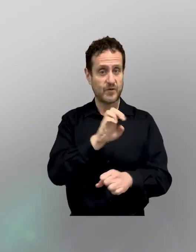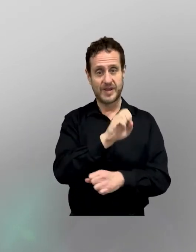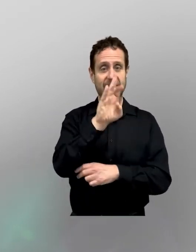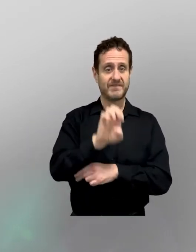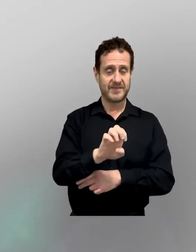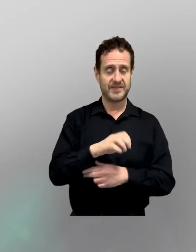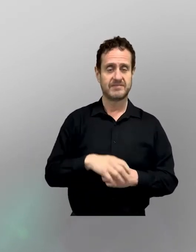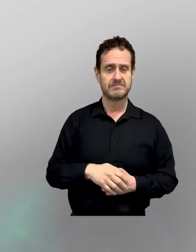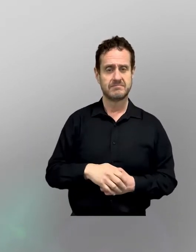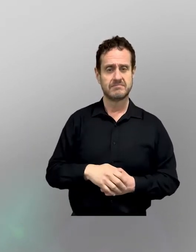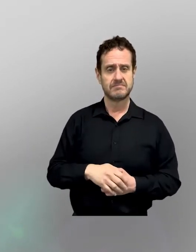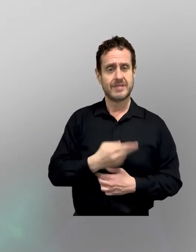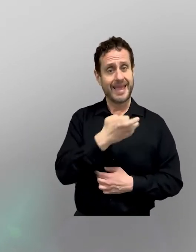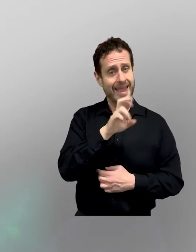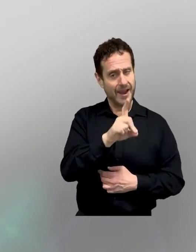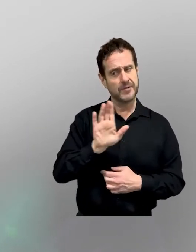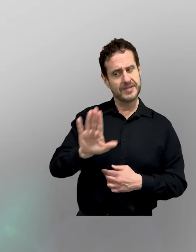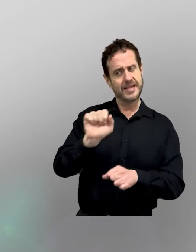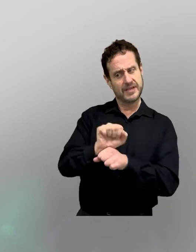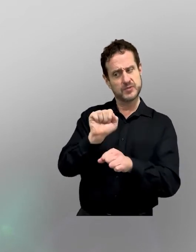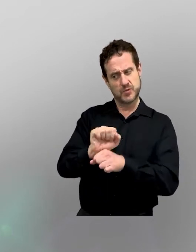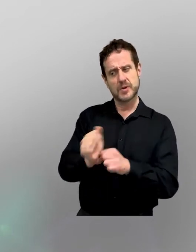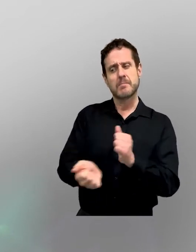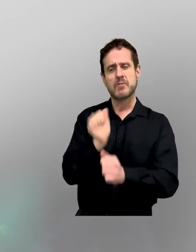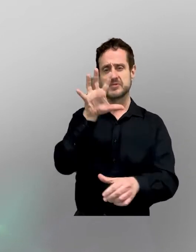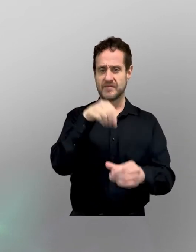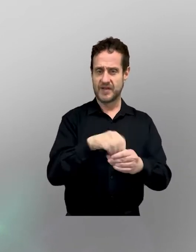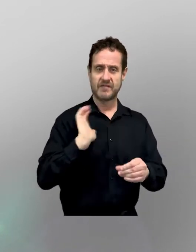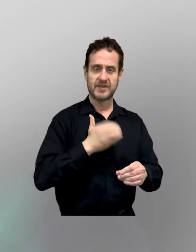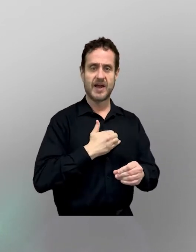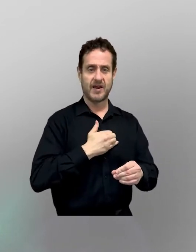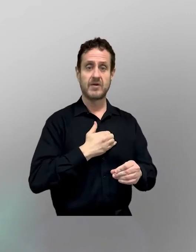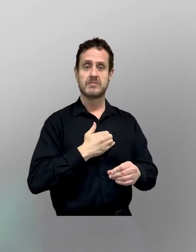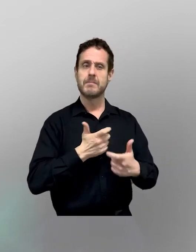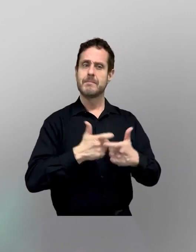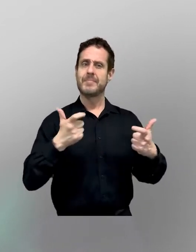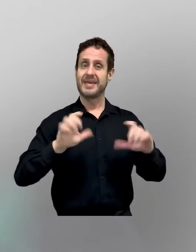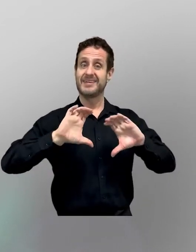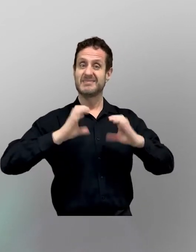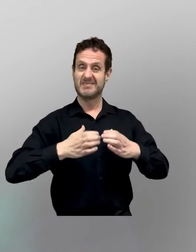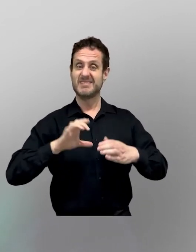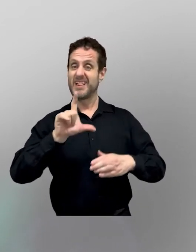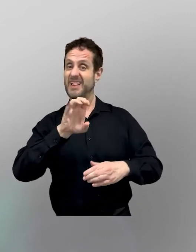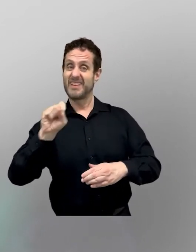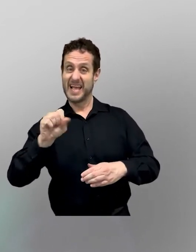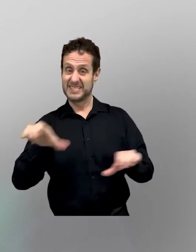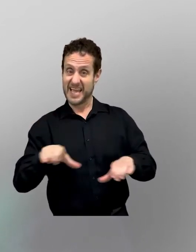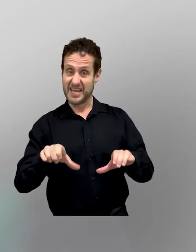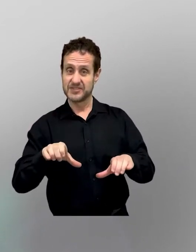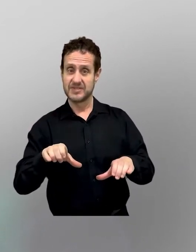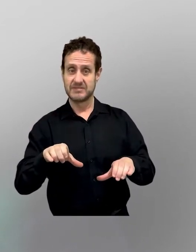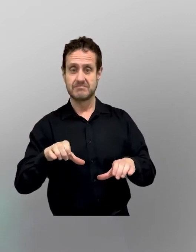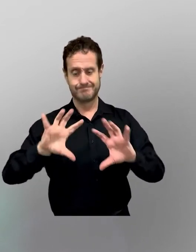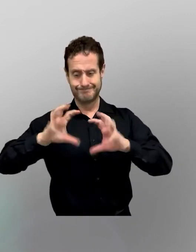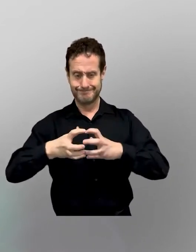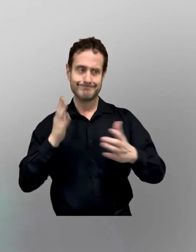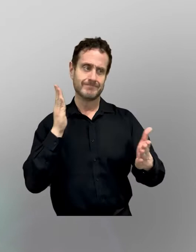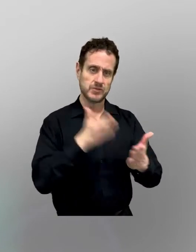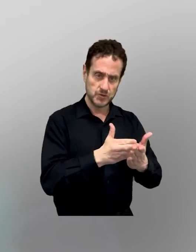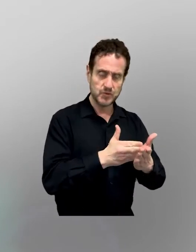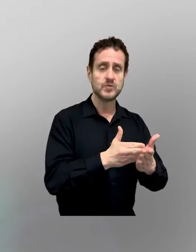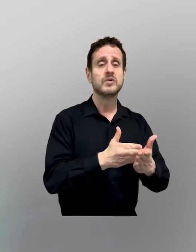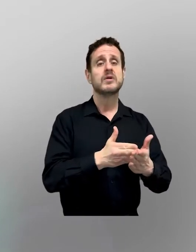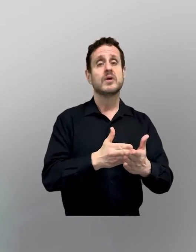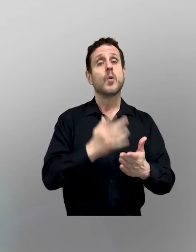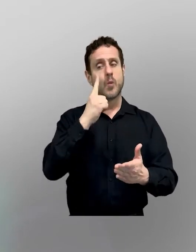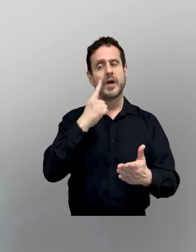for Equality. Most of Harold's work with us has been on our large class actions, including the one that I work with